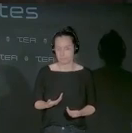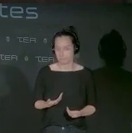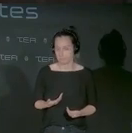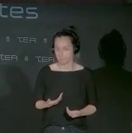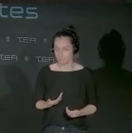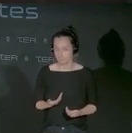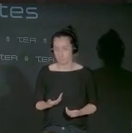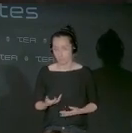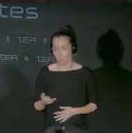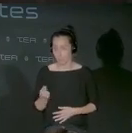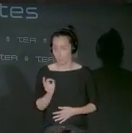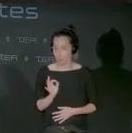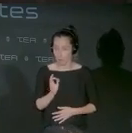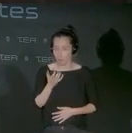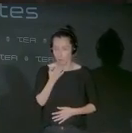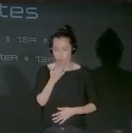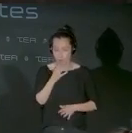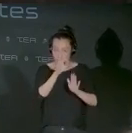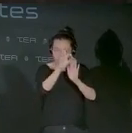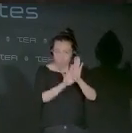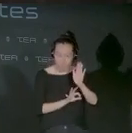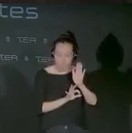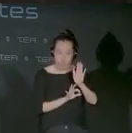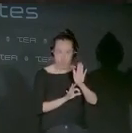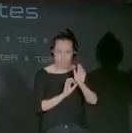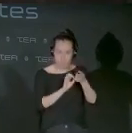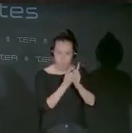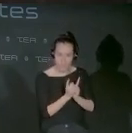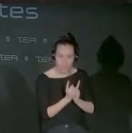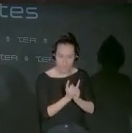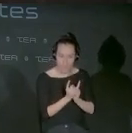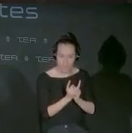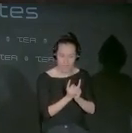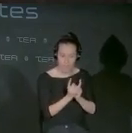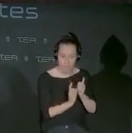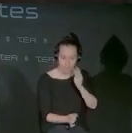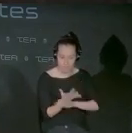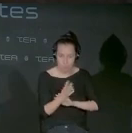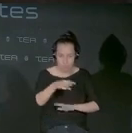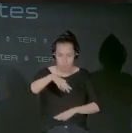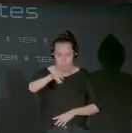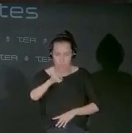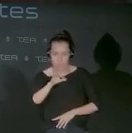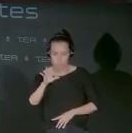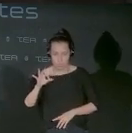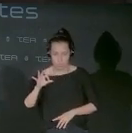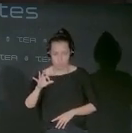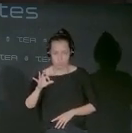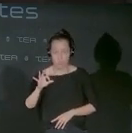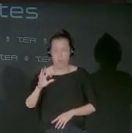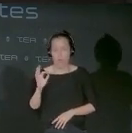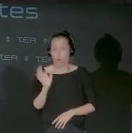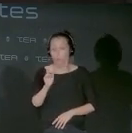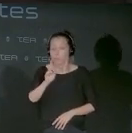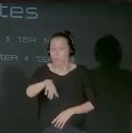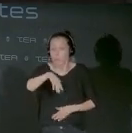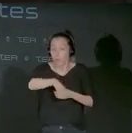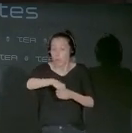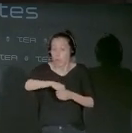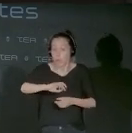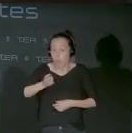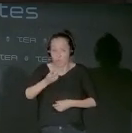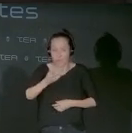mods. We are usually supportive when it comes to creating some content, like fun content. So there are